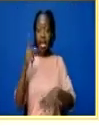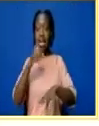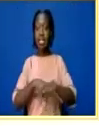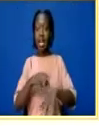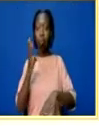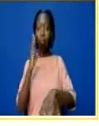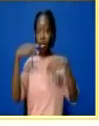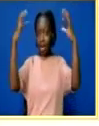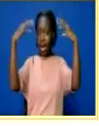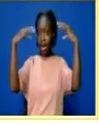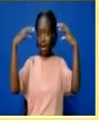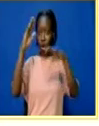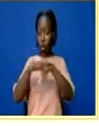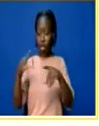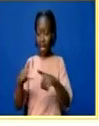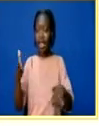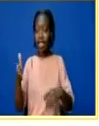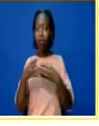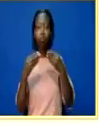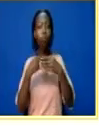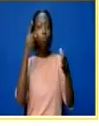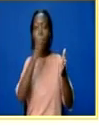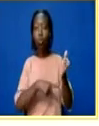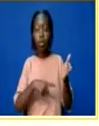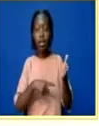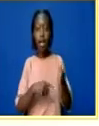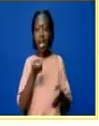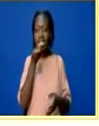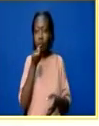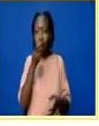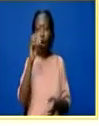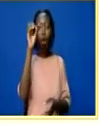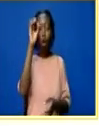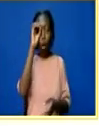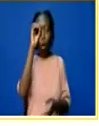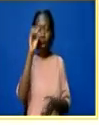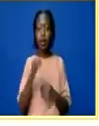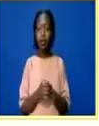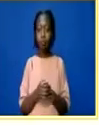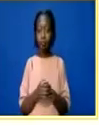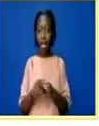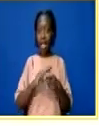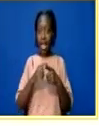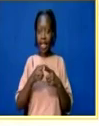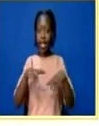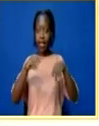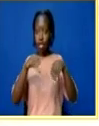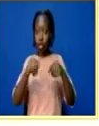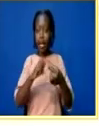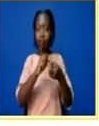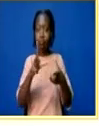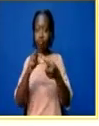hits the ground, mm-hmm, it forms a small hole. Yes. Where this soil here detaches, mm-hmm, and it